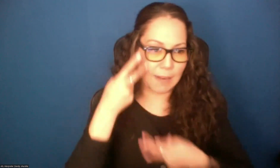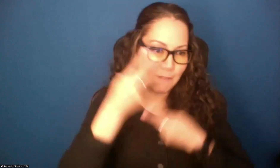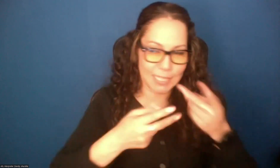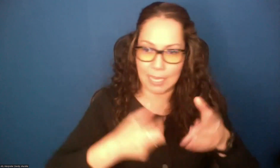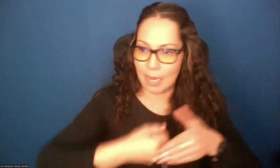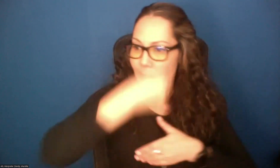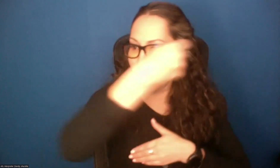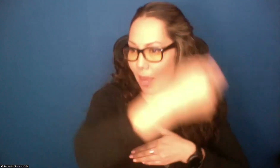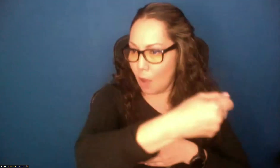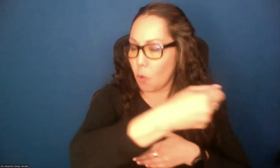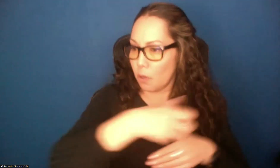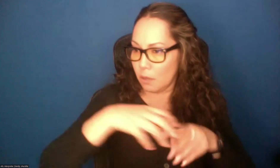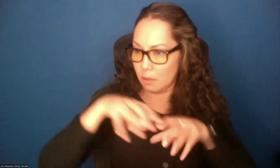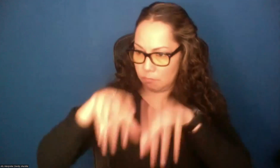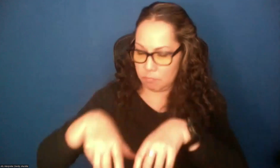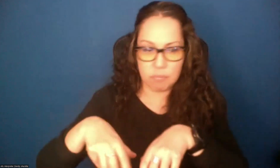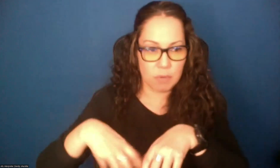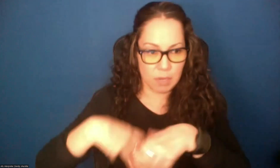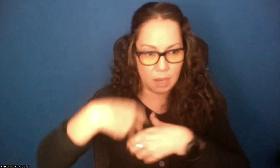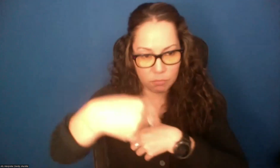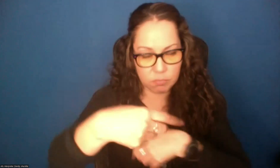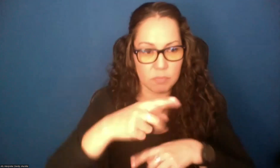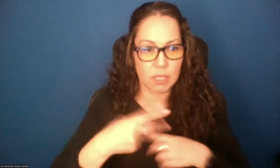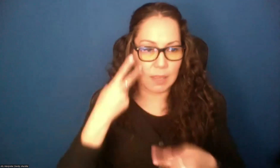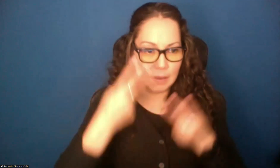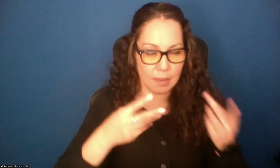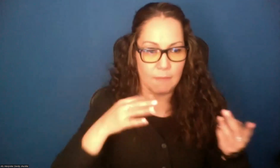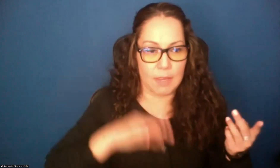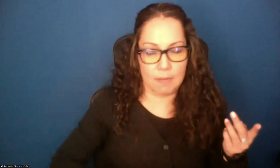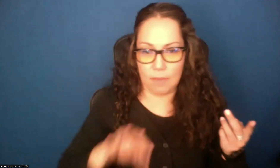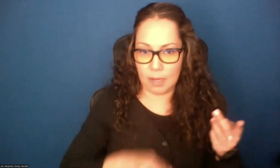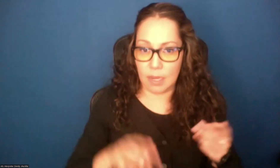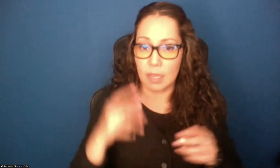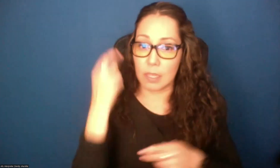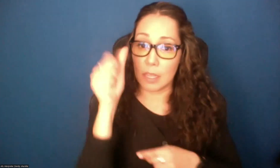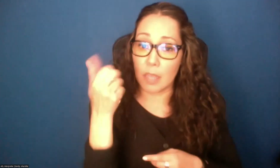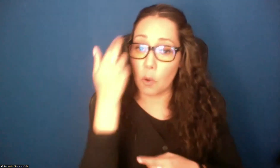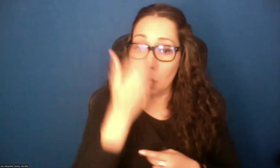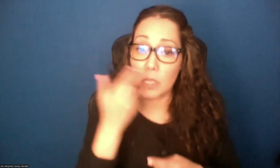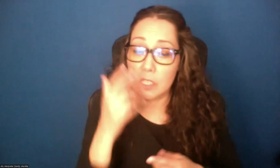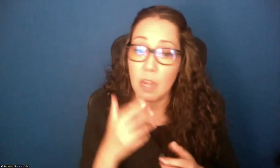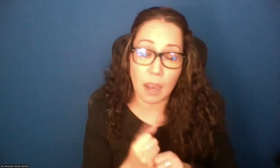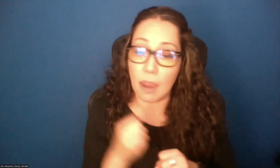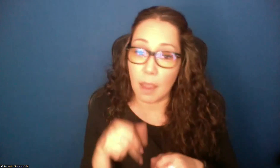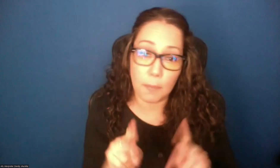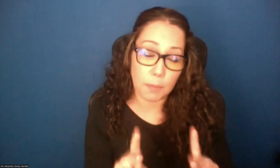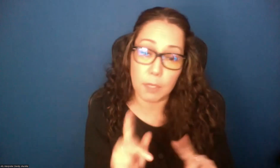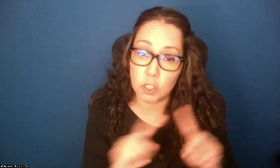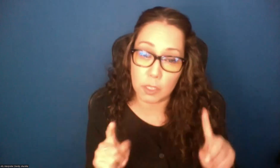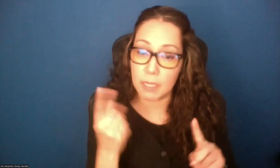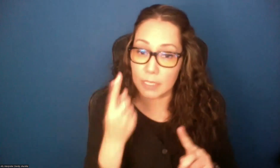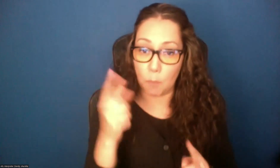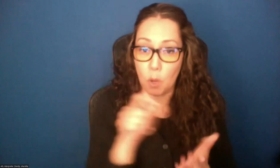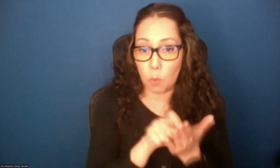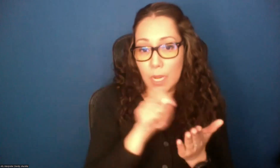bright enough to benefit from that. The only reason I got those visits is because someone had written it into the care plan,